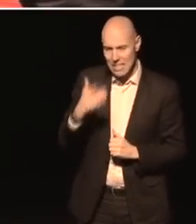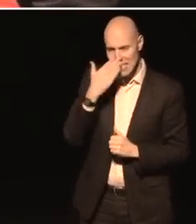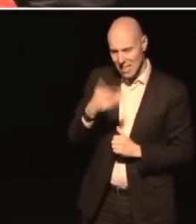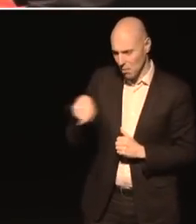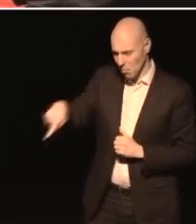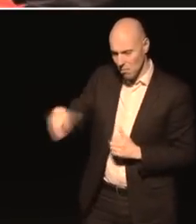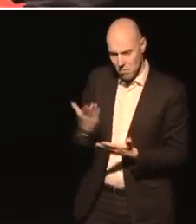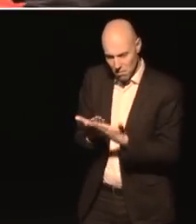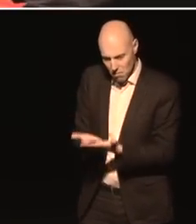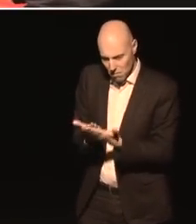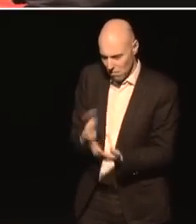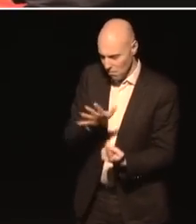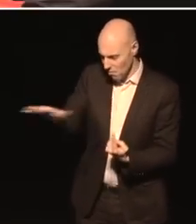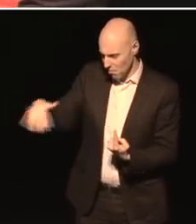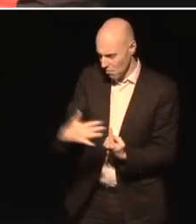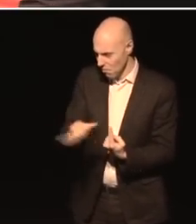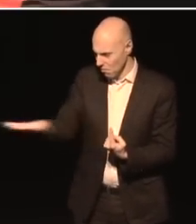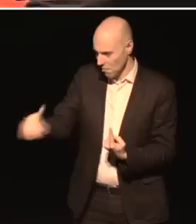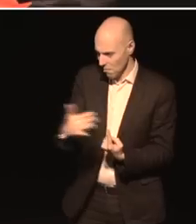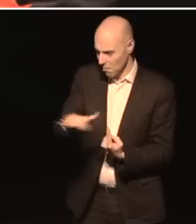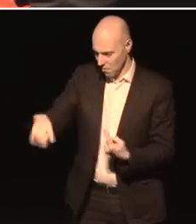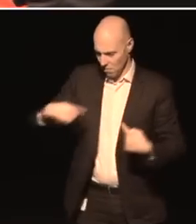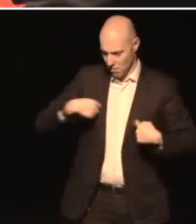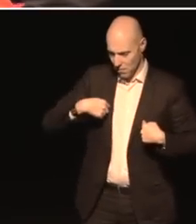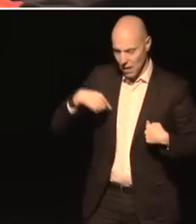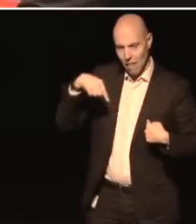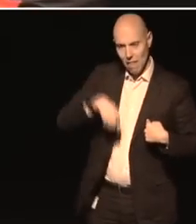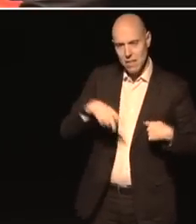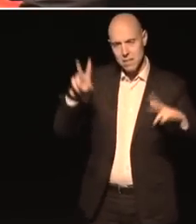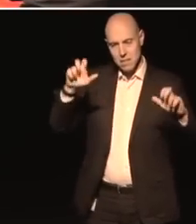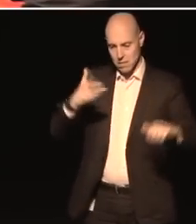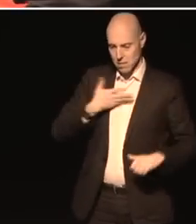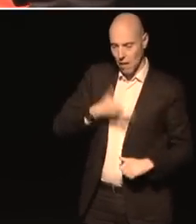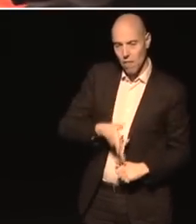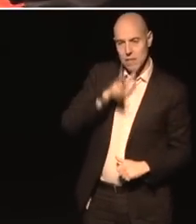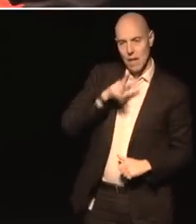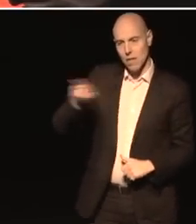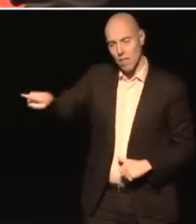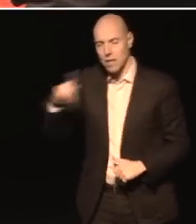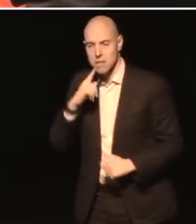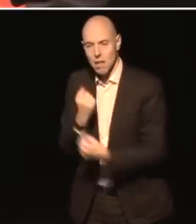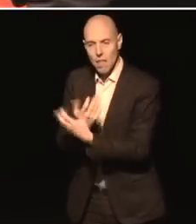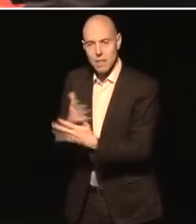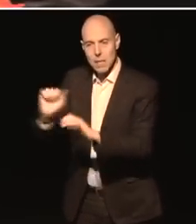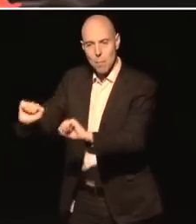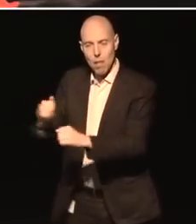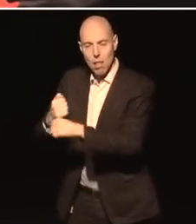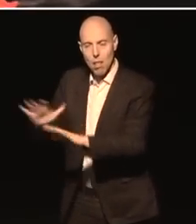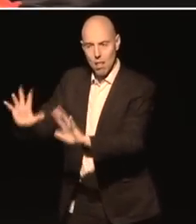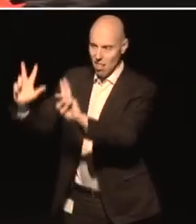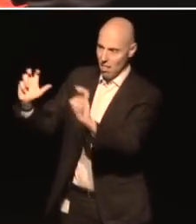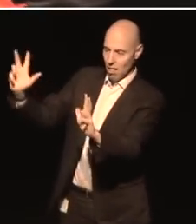road. Well, he said, well, it's quite clear. They see you as the tavern and them the temple. I said, that's